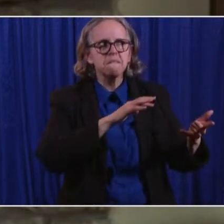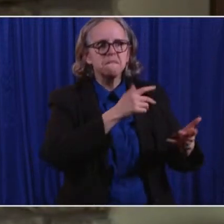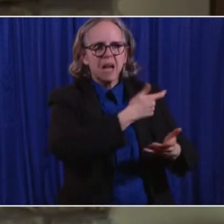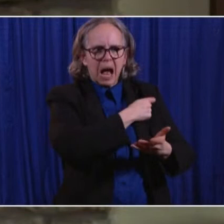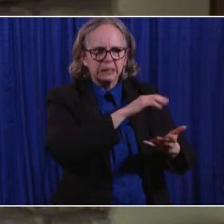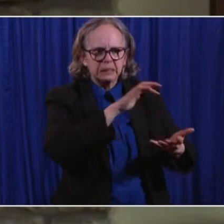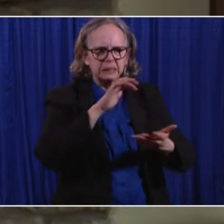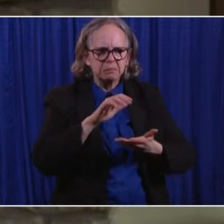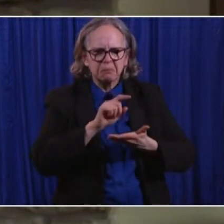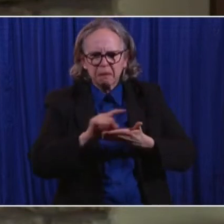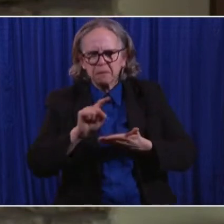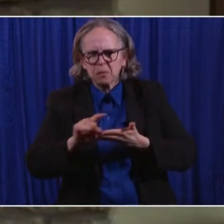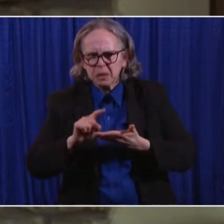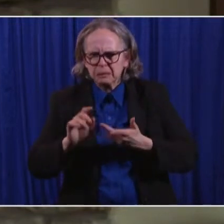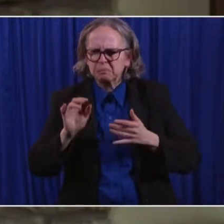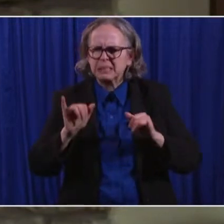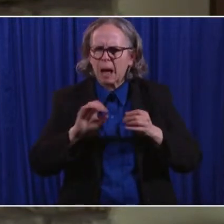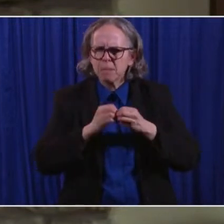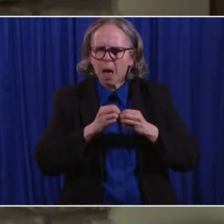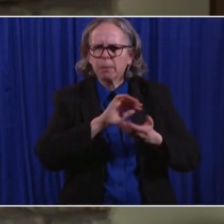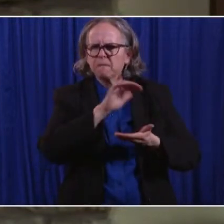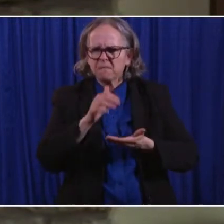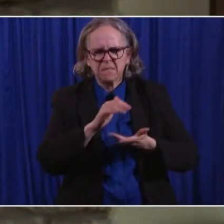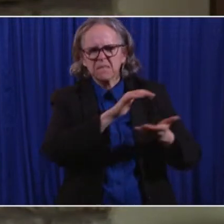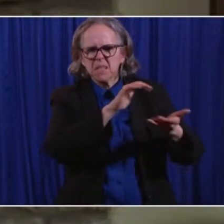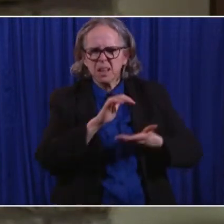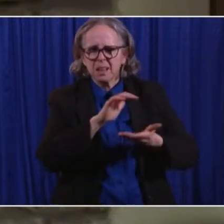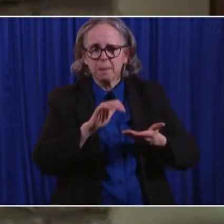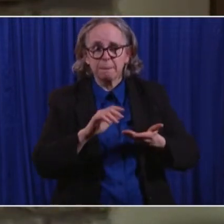then, into April at some